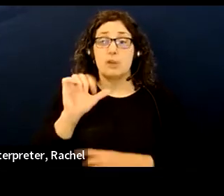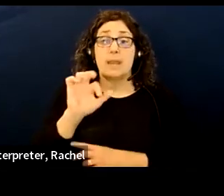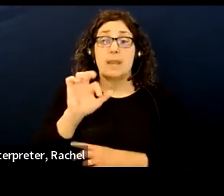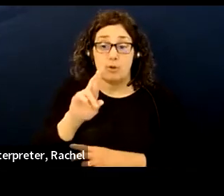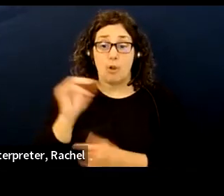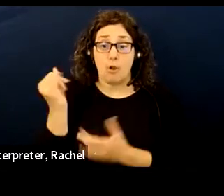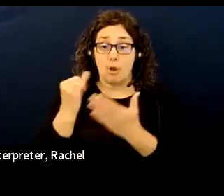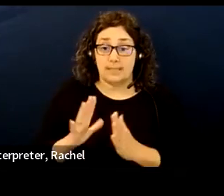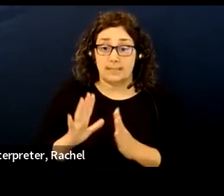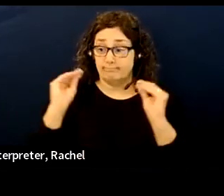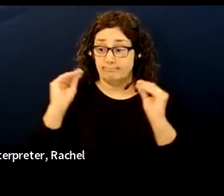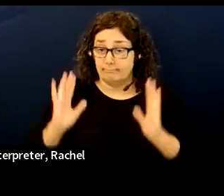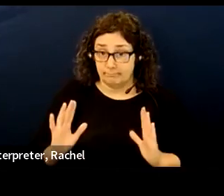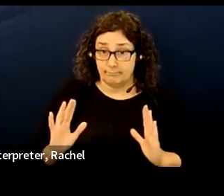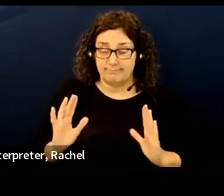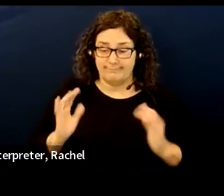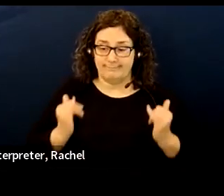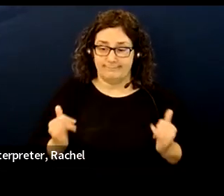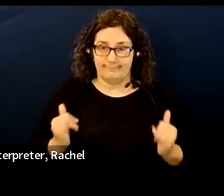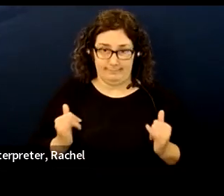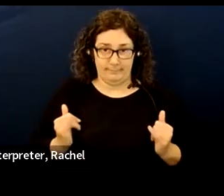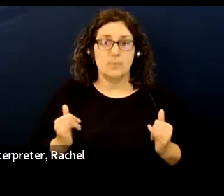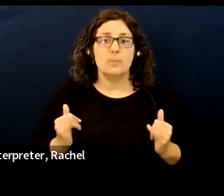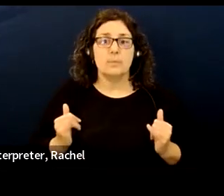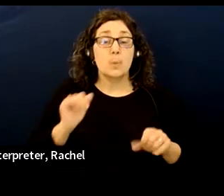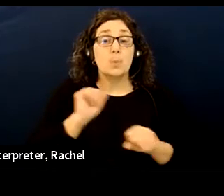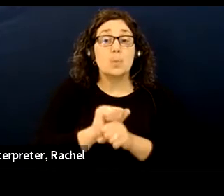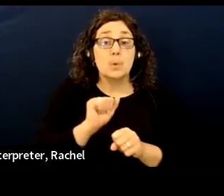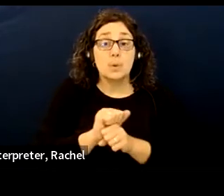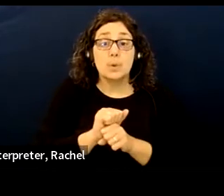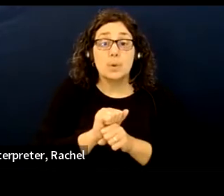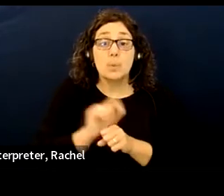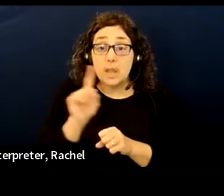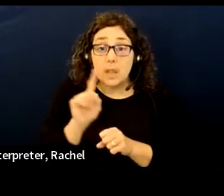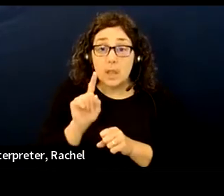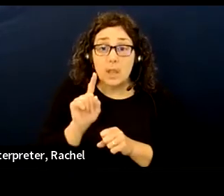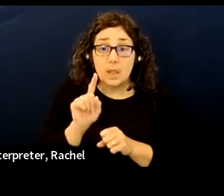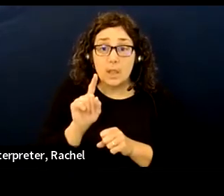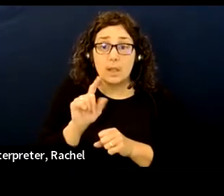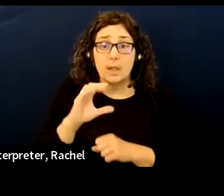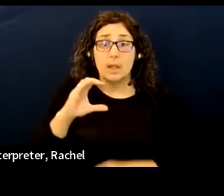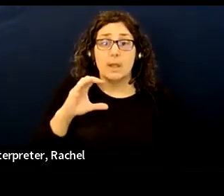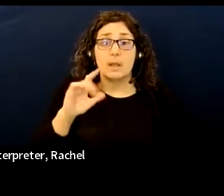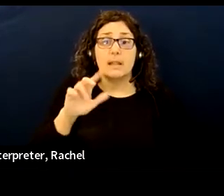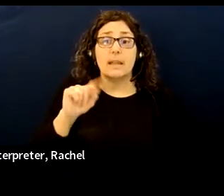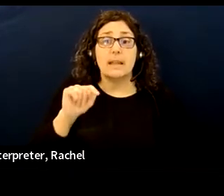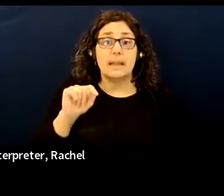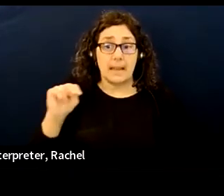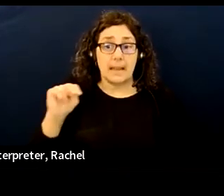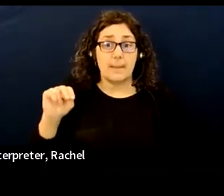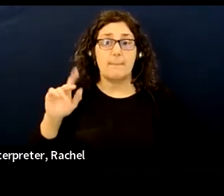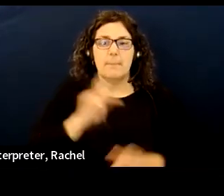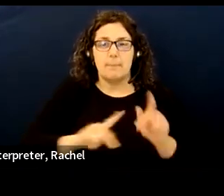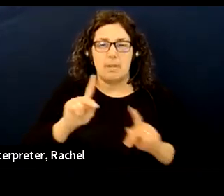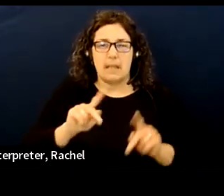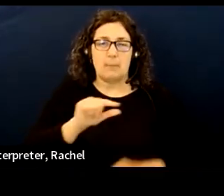educator. I currently mostly work on the lens of the Tsleil-Waututh people in Prince